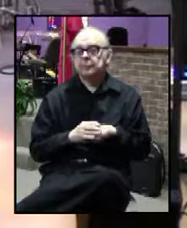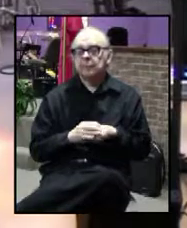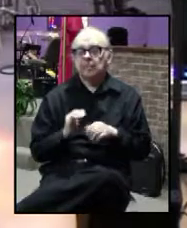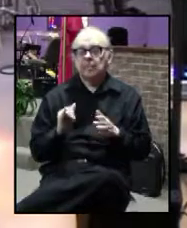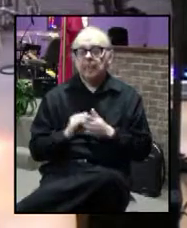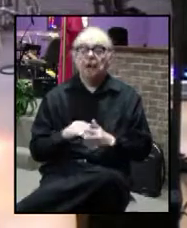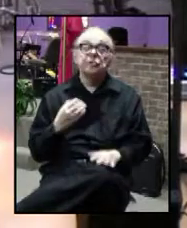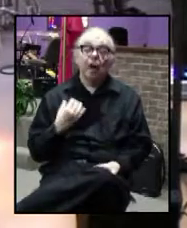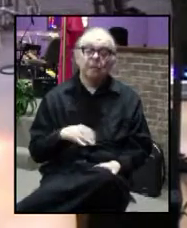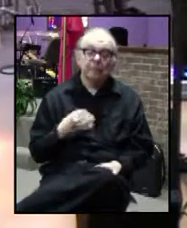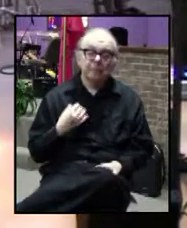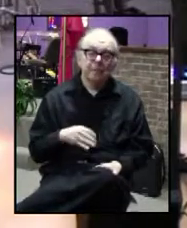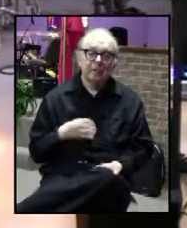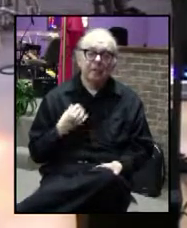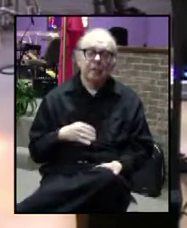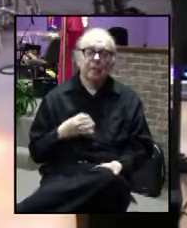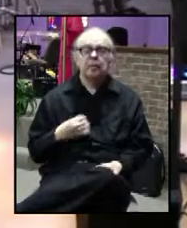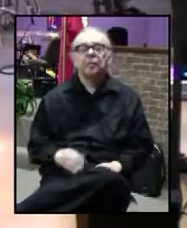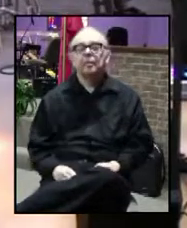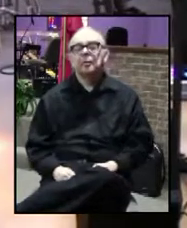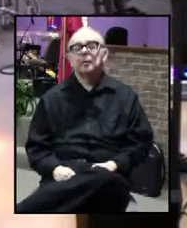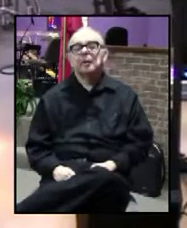That's awesome.